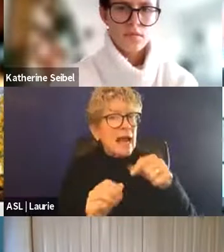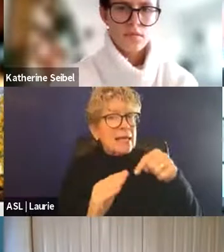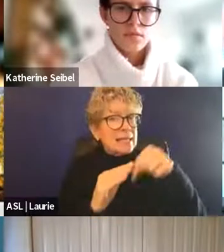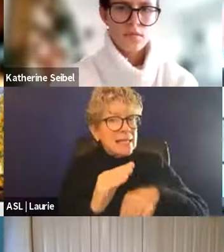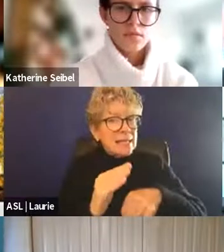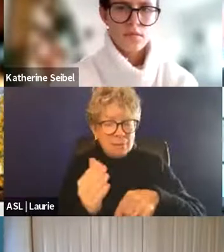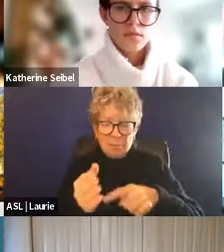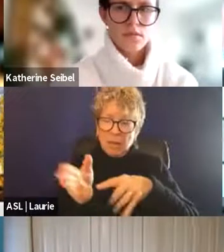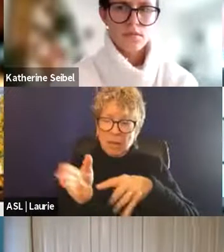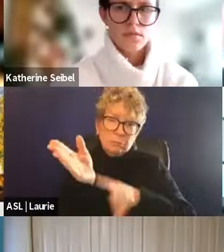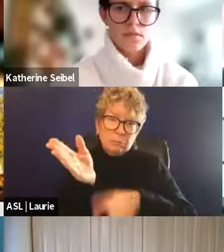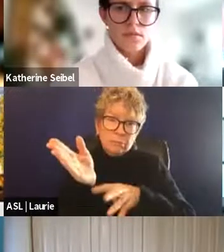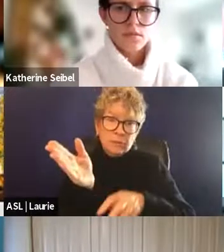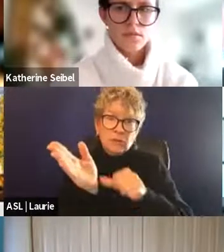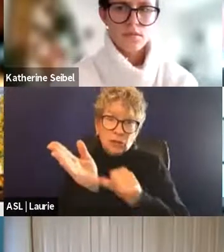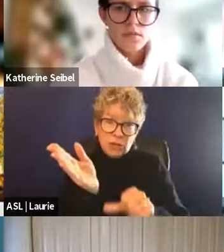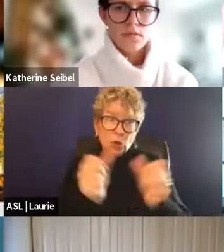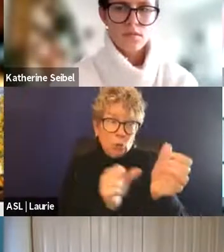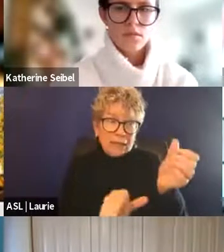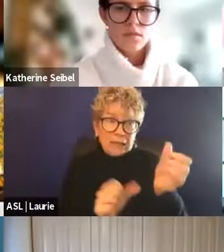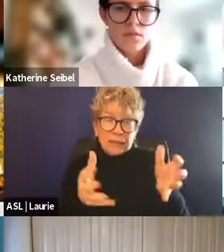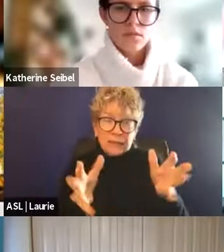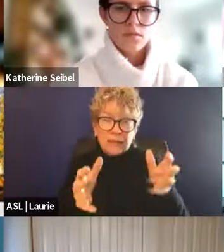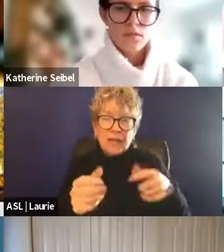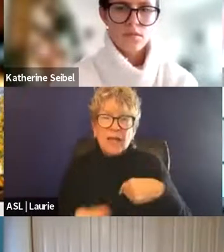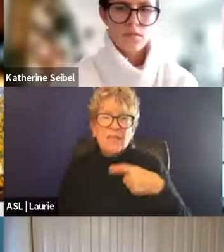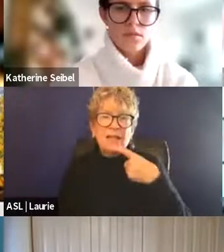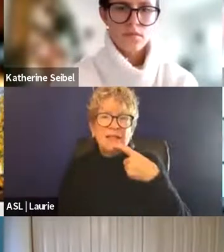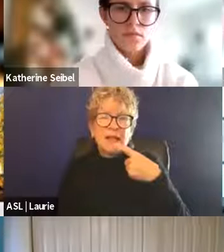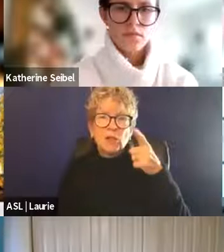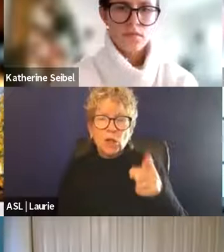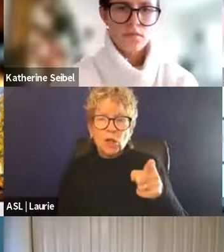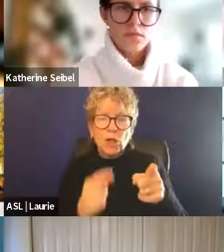wrists. And they said to her,